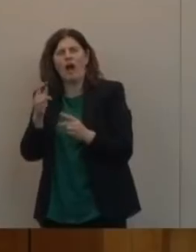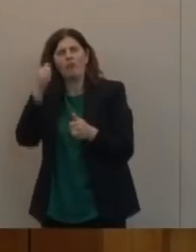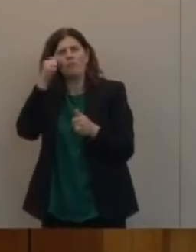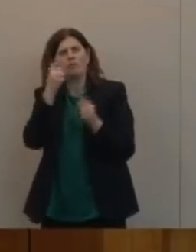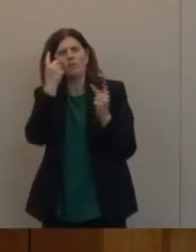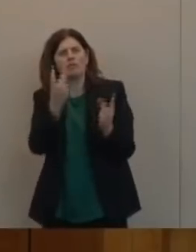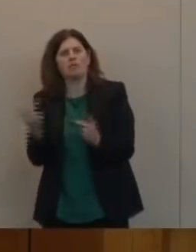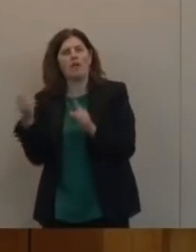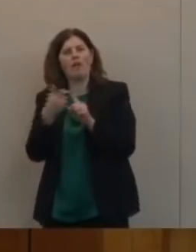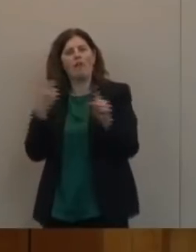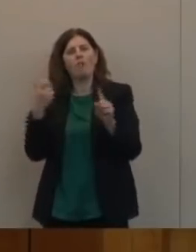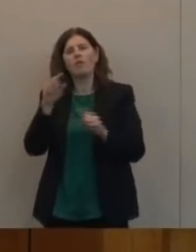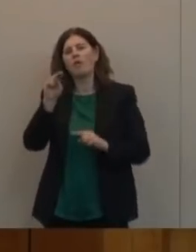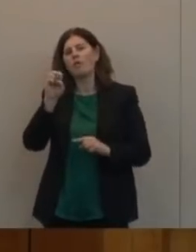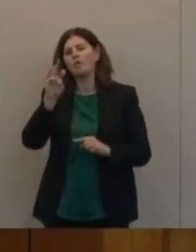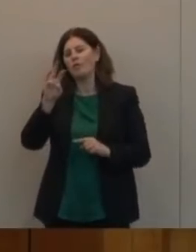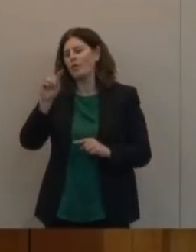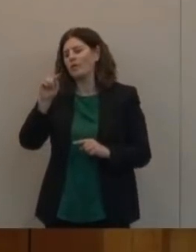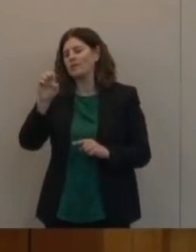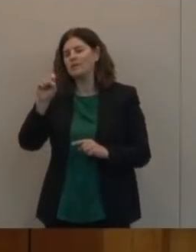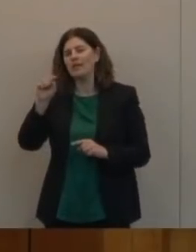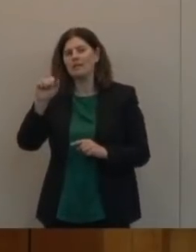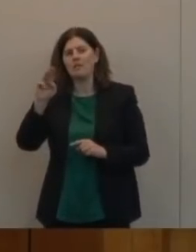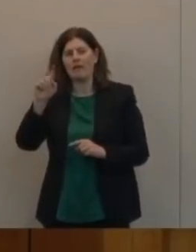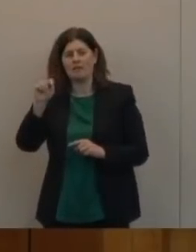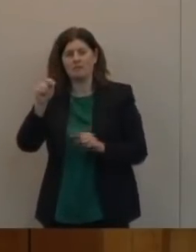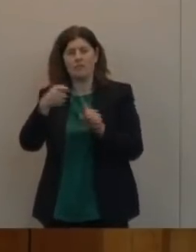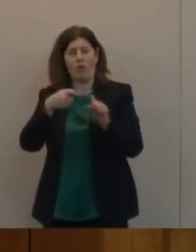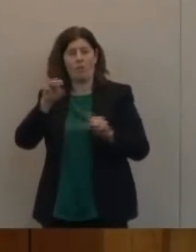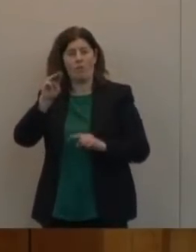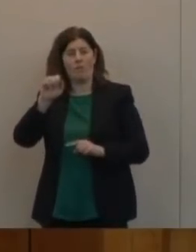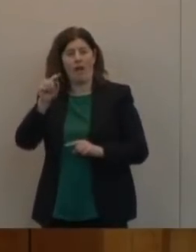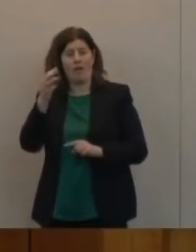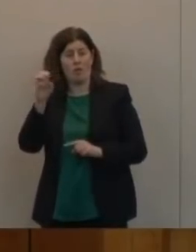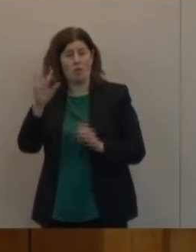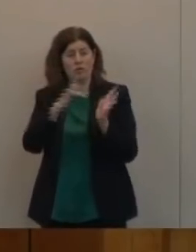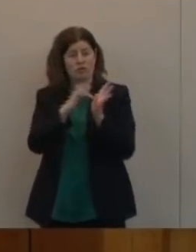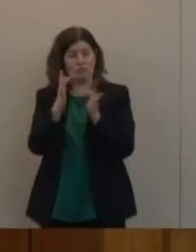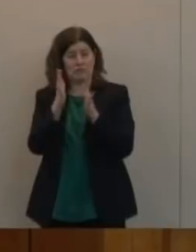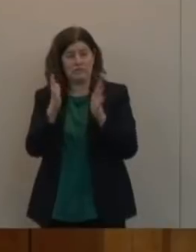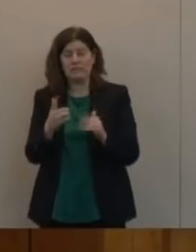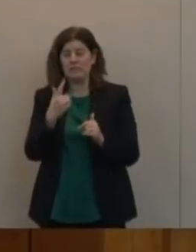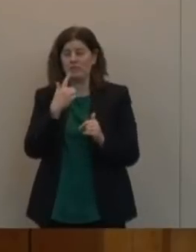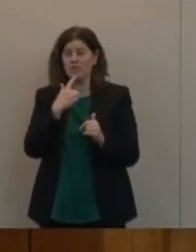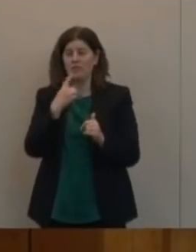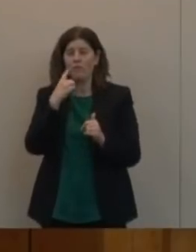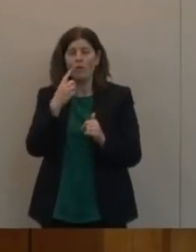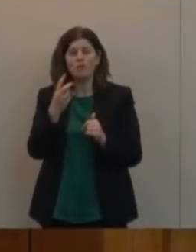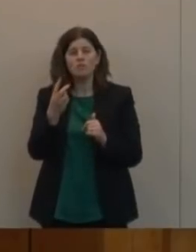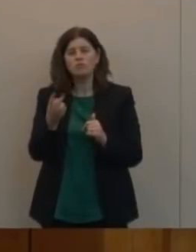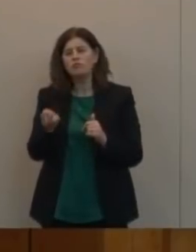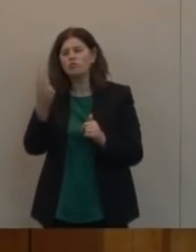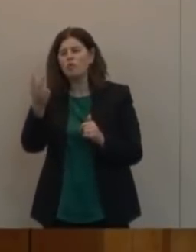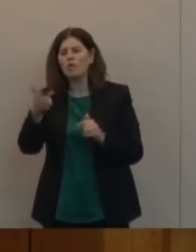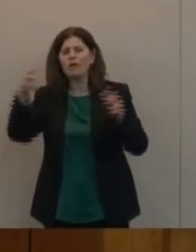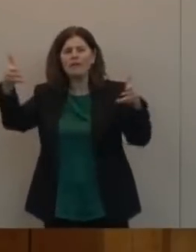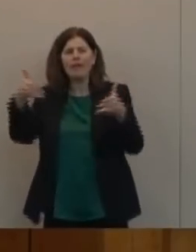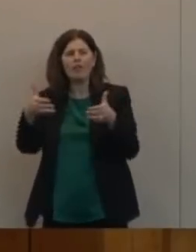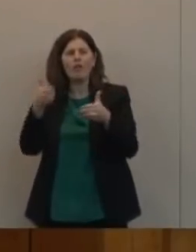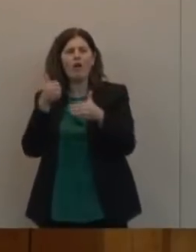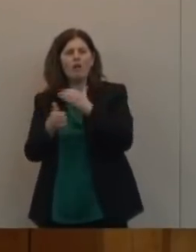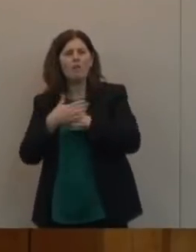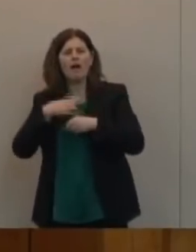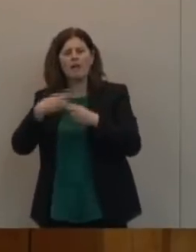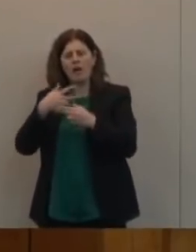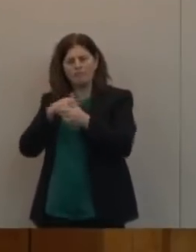in the New Testament in Matthew where Jesus says, "For where 2 or 3 gather in my name, there I am with